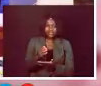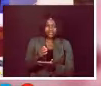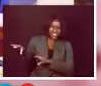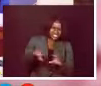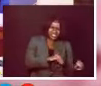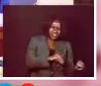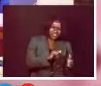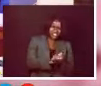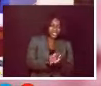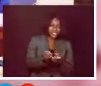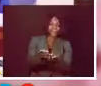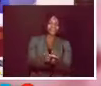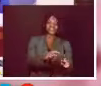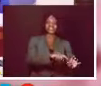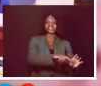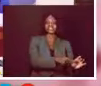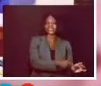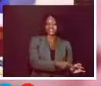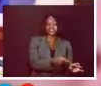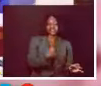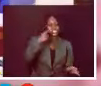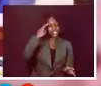start, I really wish he could swap with me.